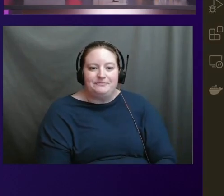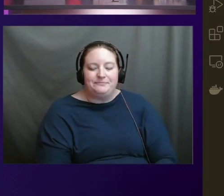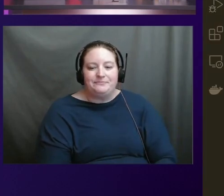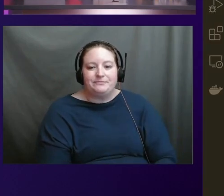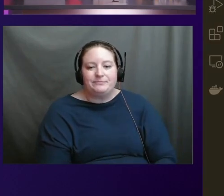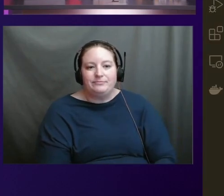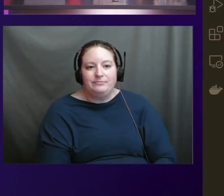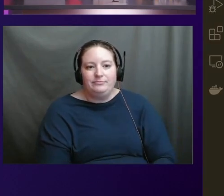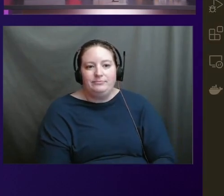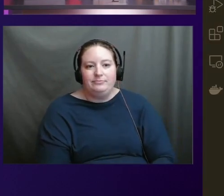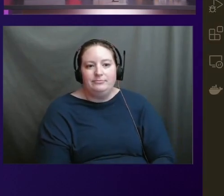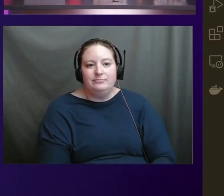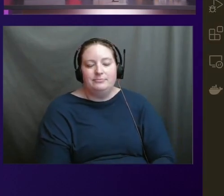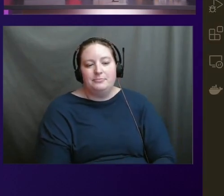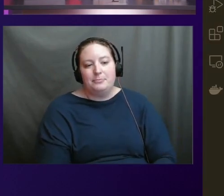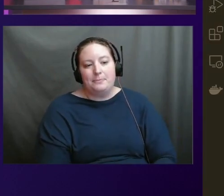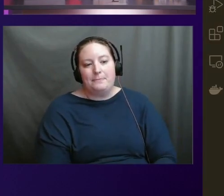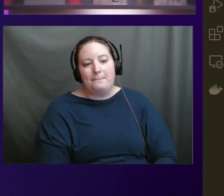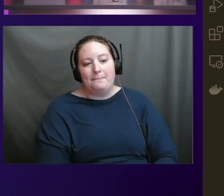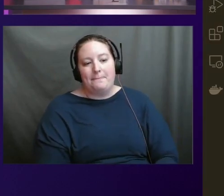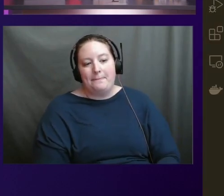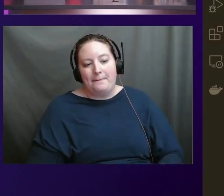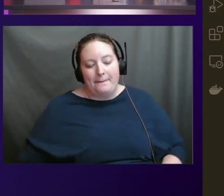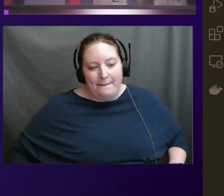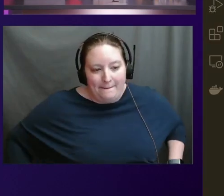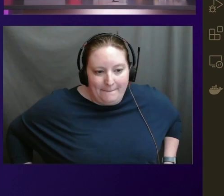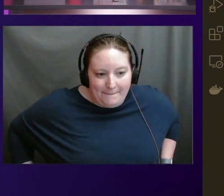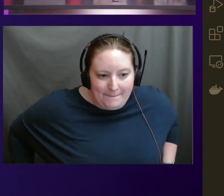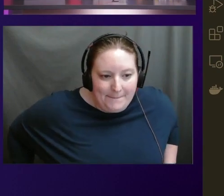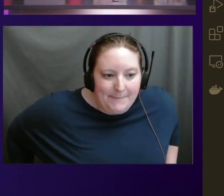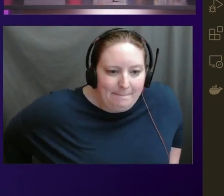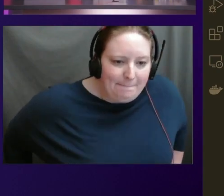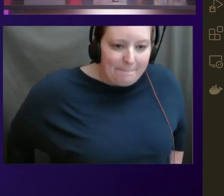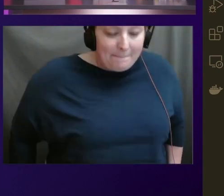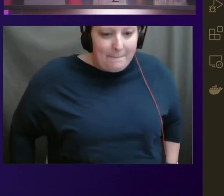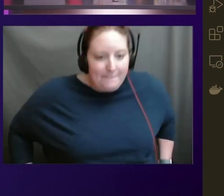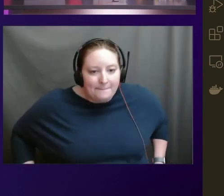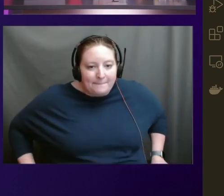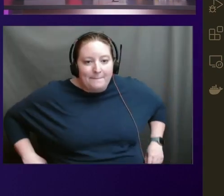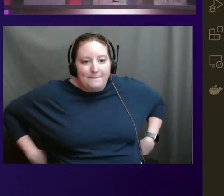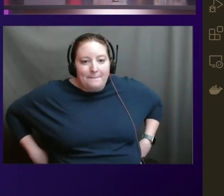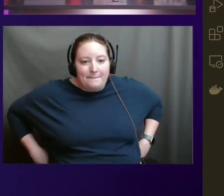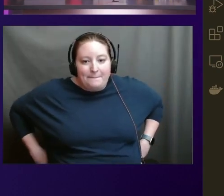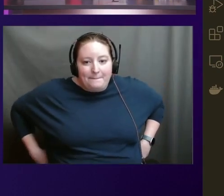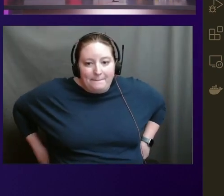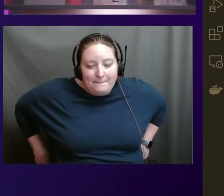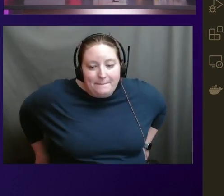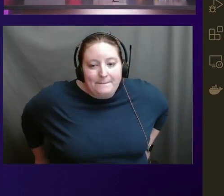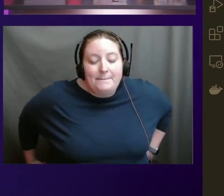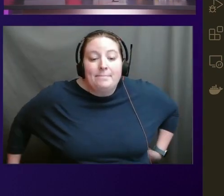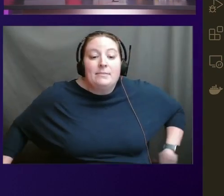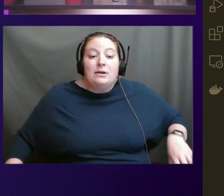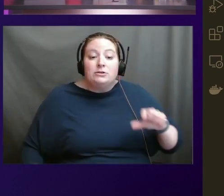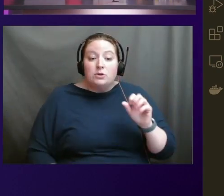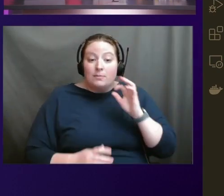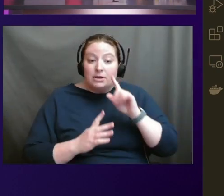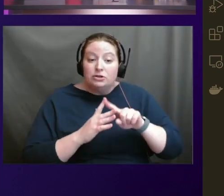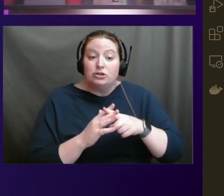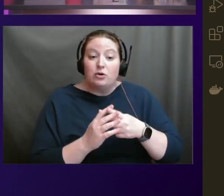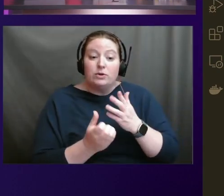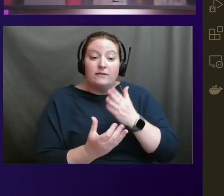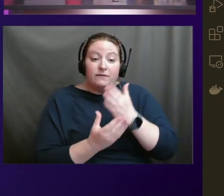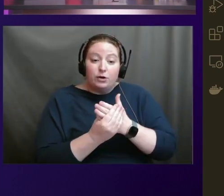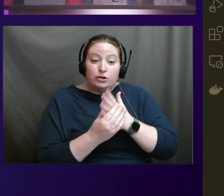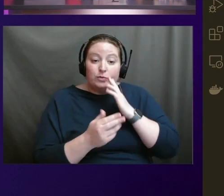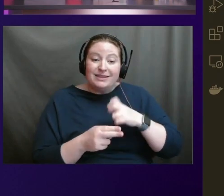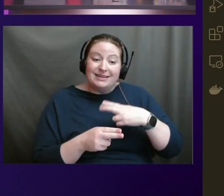Back there. All right. OK, so I am going to start by just making a folder with the name of the library that I'm going to